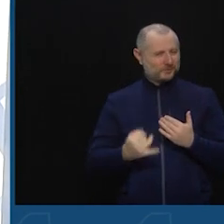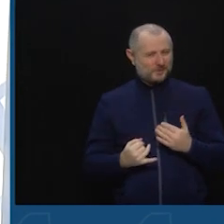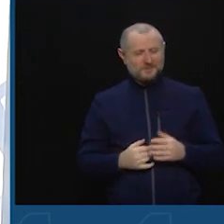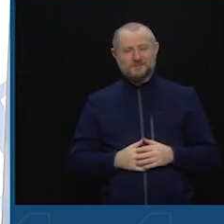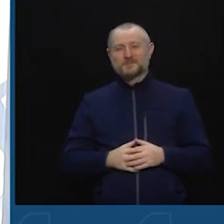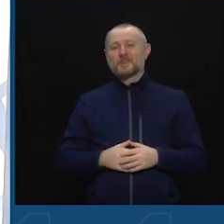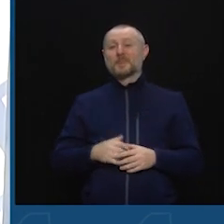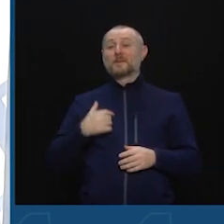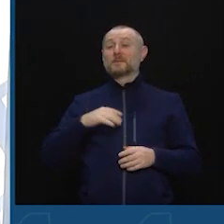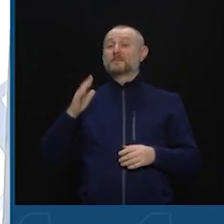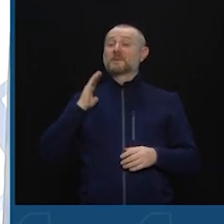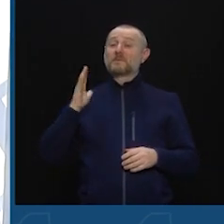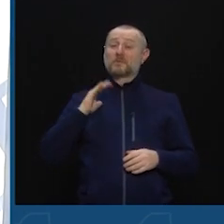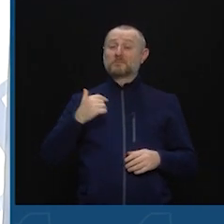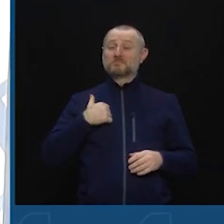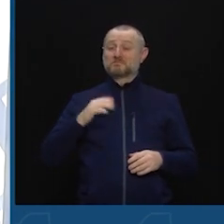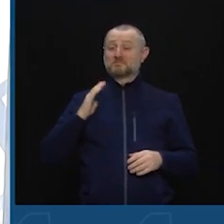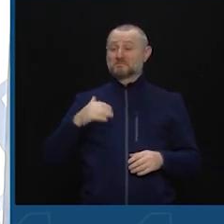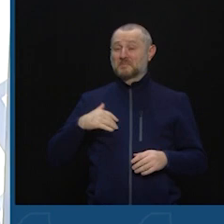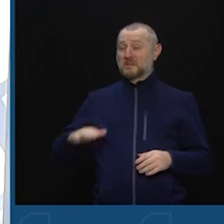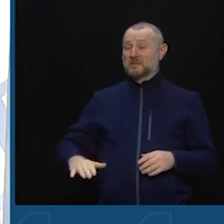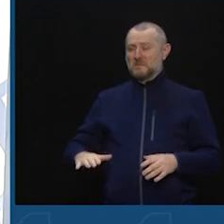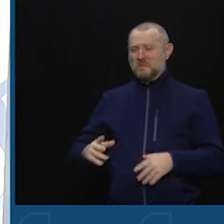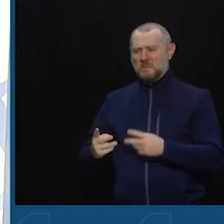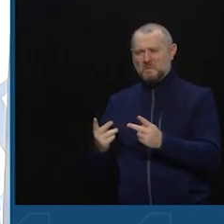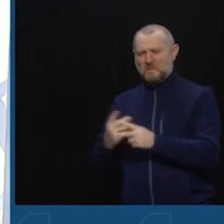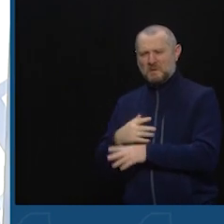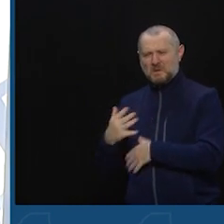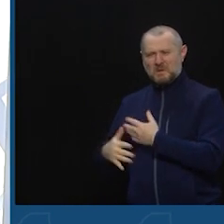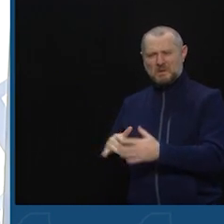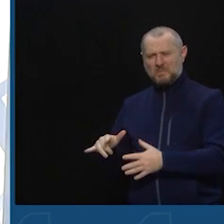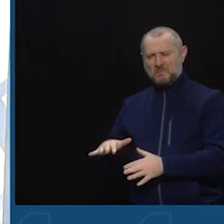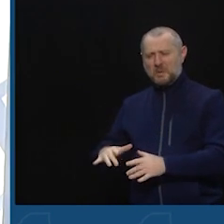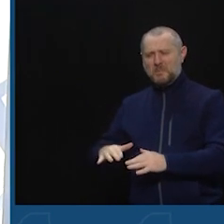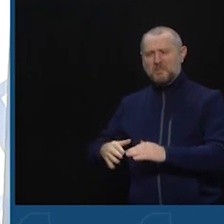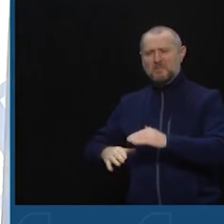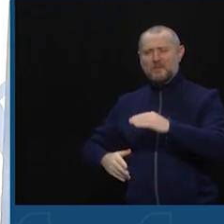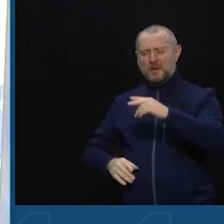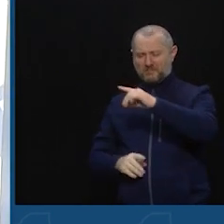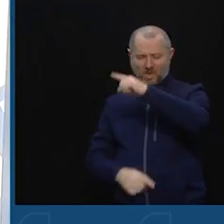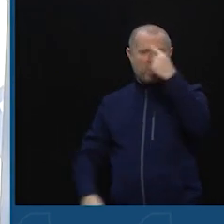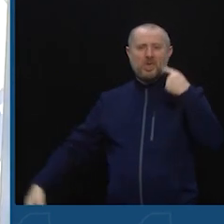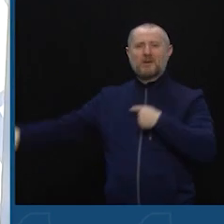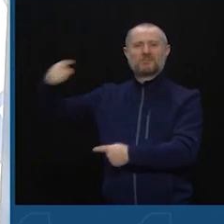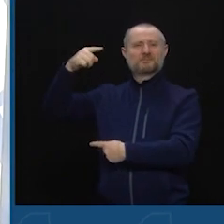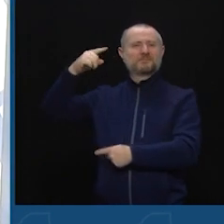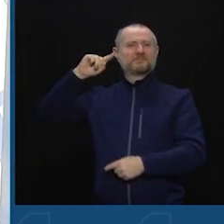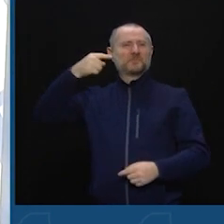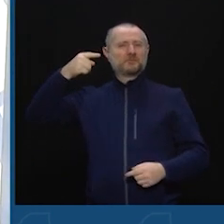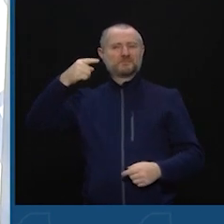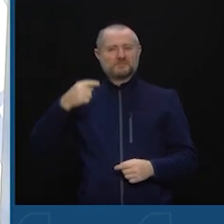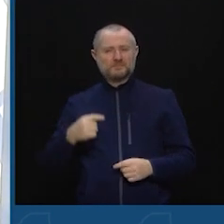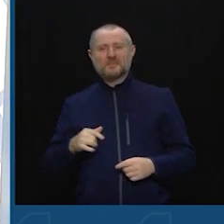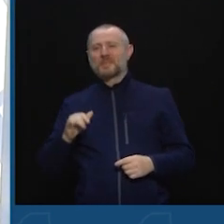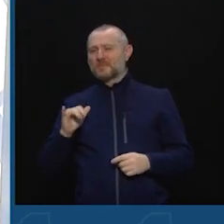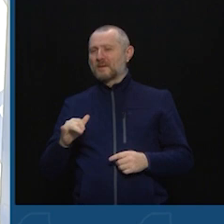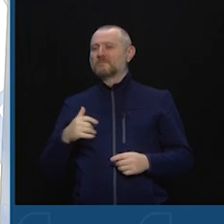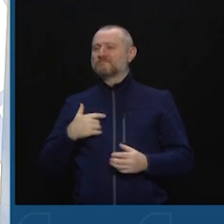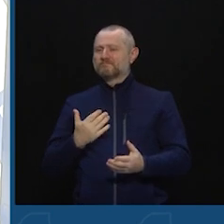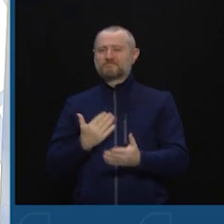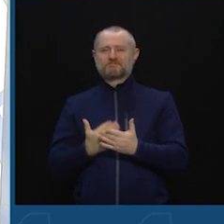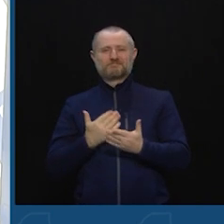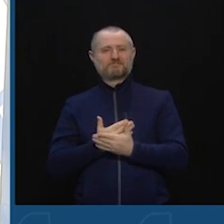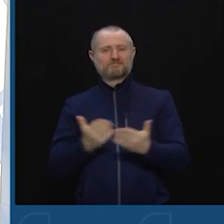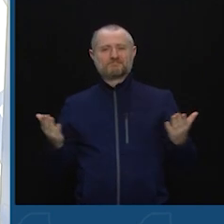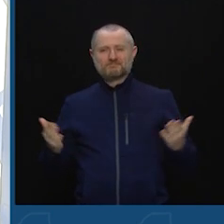the last to the first. That says a lot about who we are. I say it all the time when I borrow from the